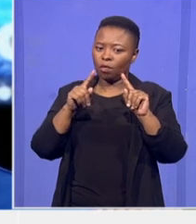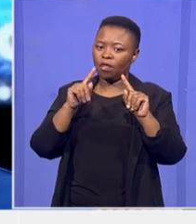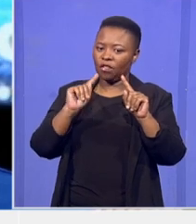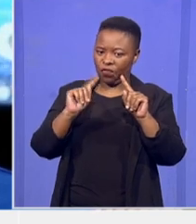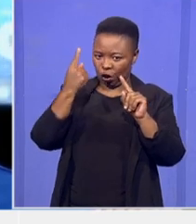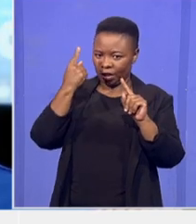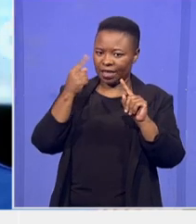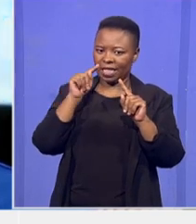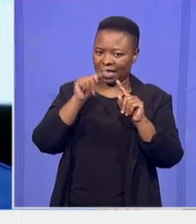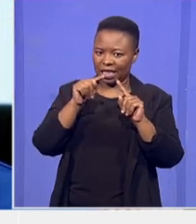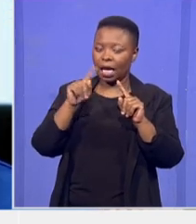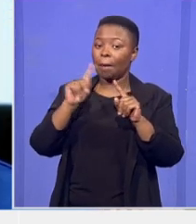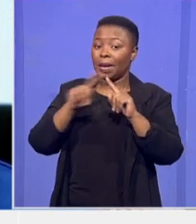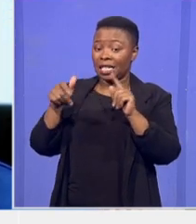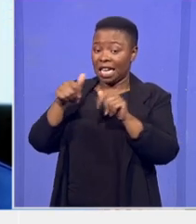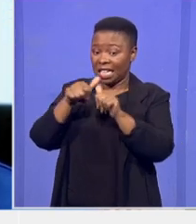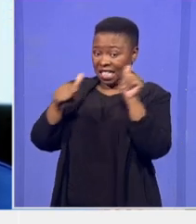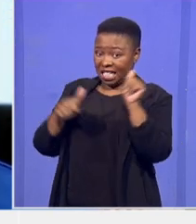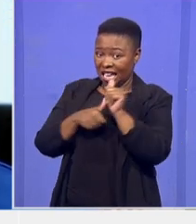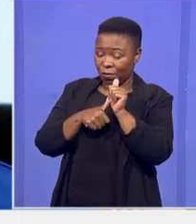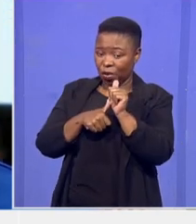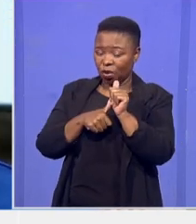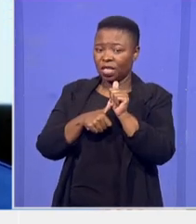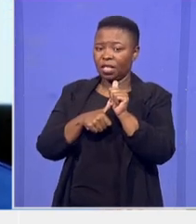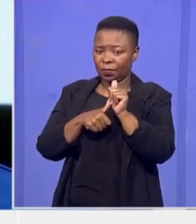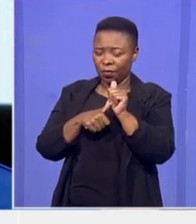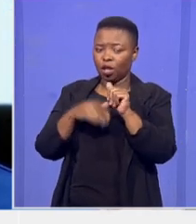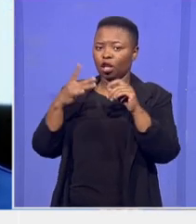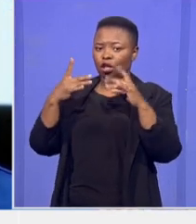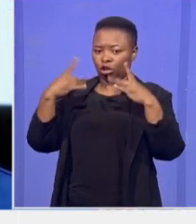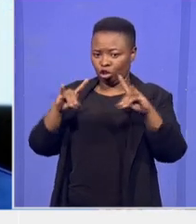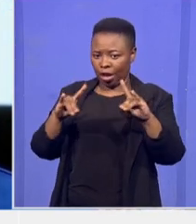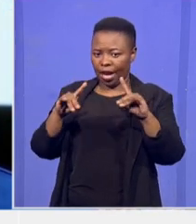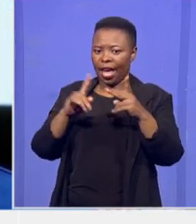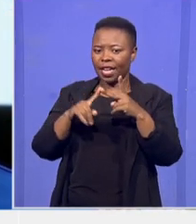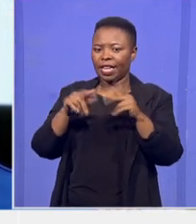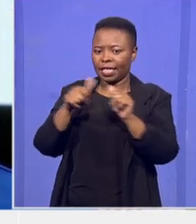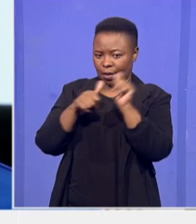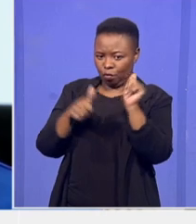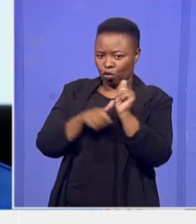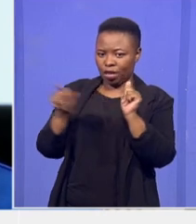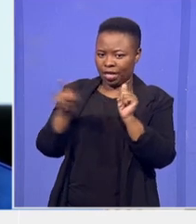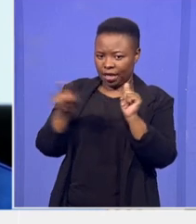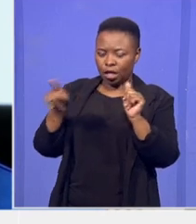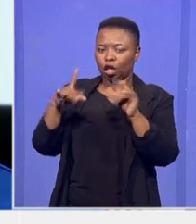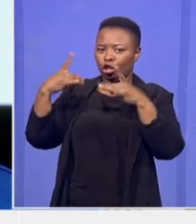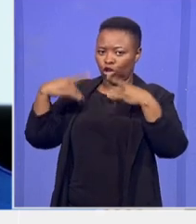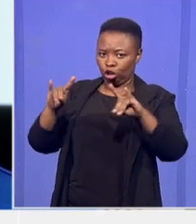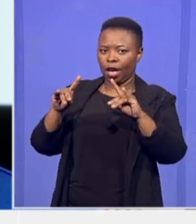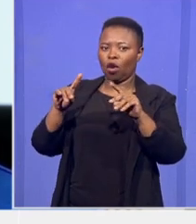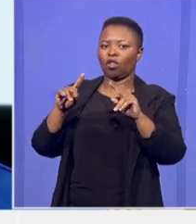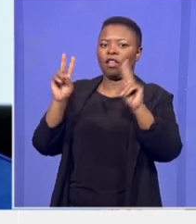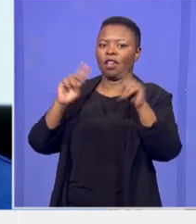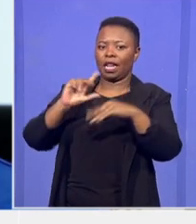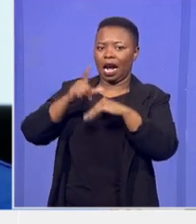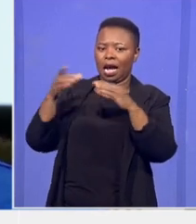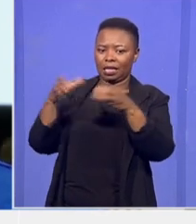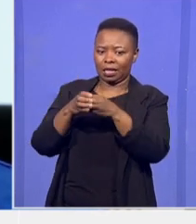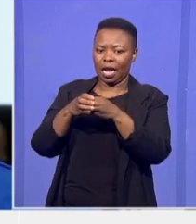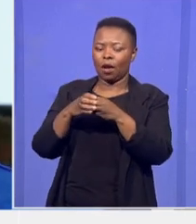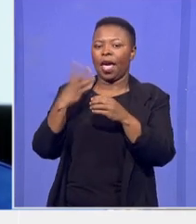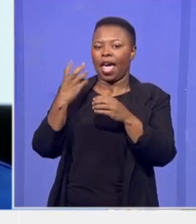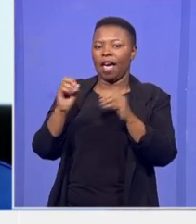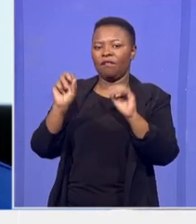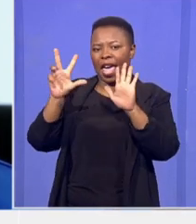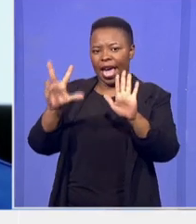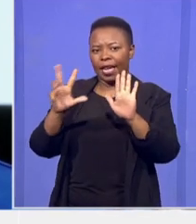But in terms of the deputy federal chair positions and the deputies to the chair of the federal council, I think both have about eight